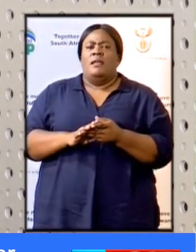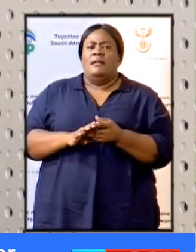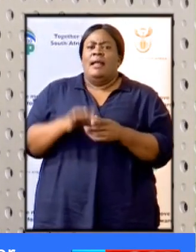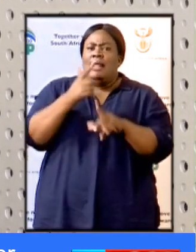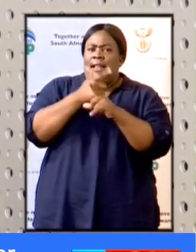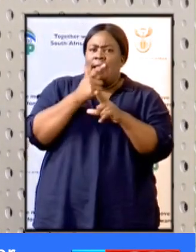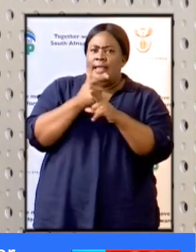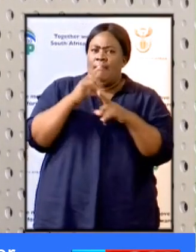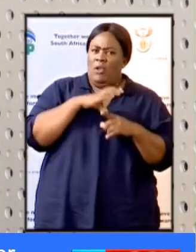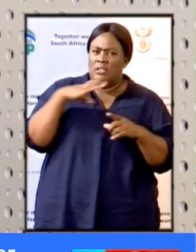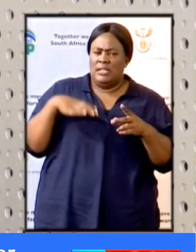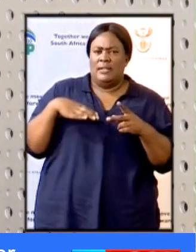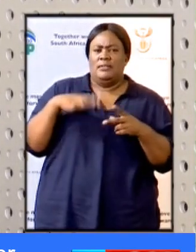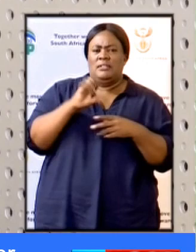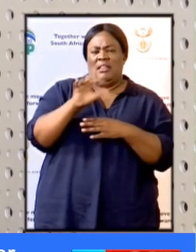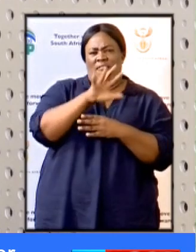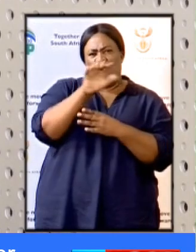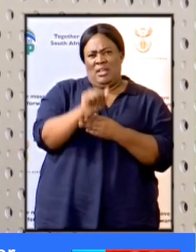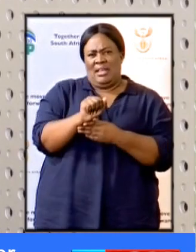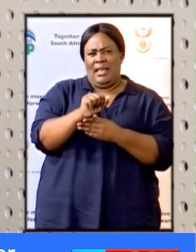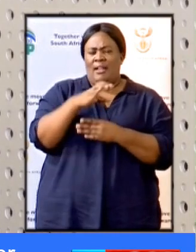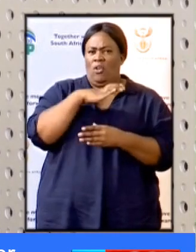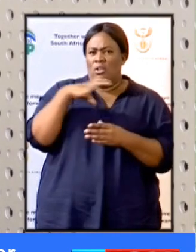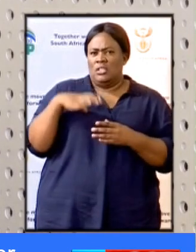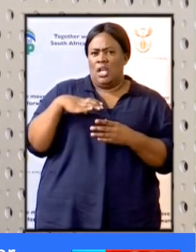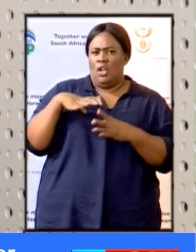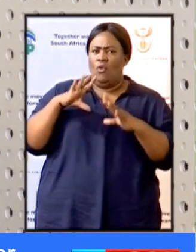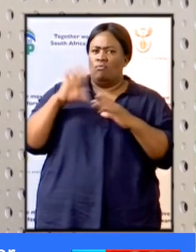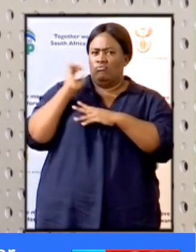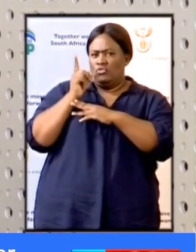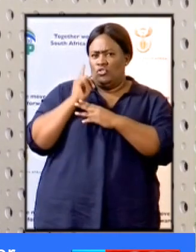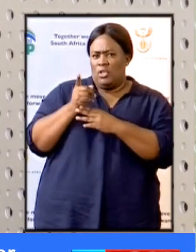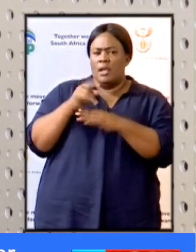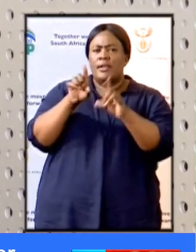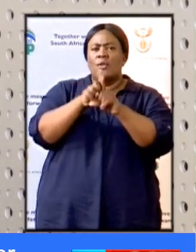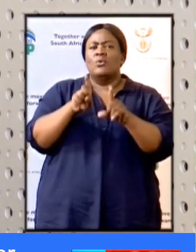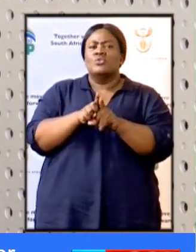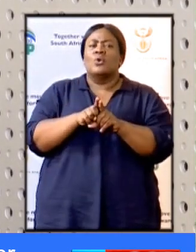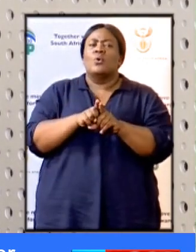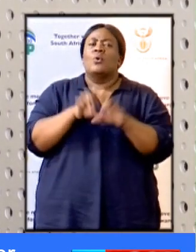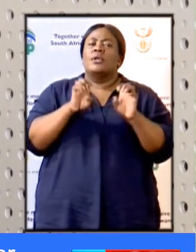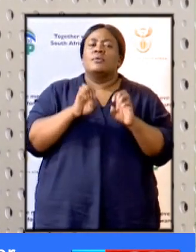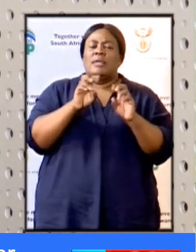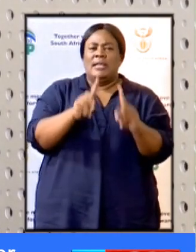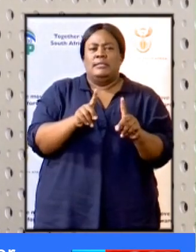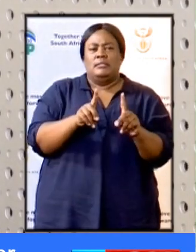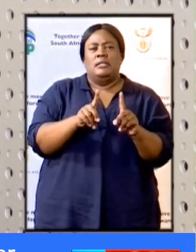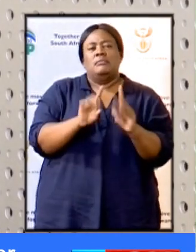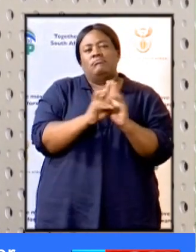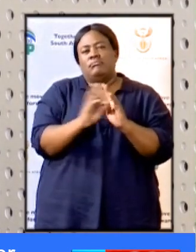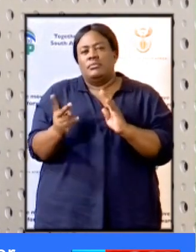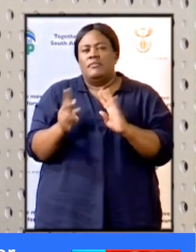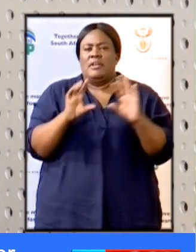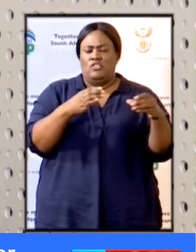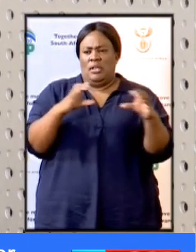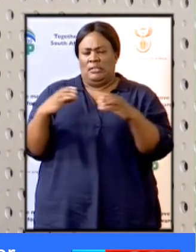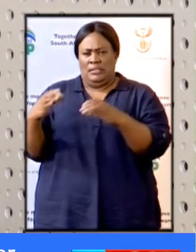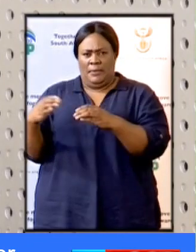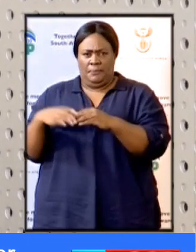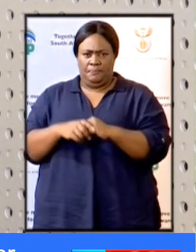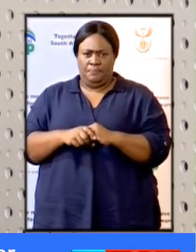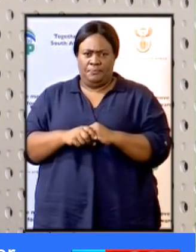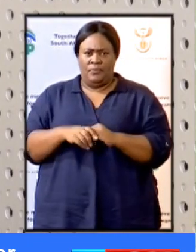South African Council of Educators, with Education and Development Practice Sectors in Education, which